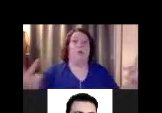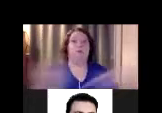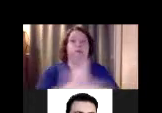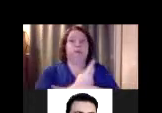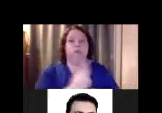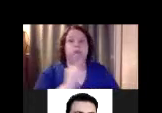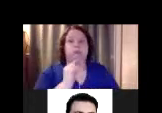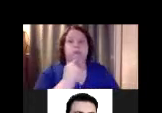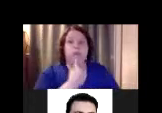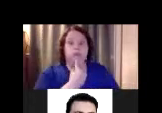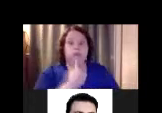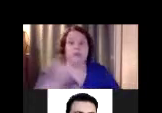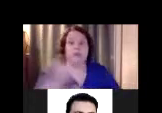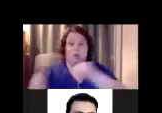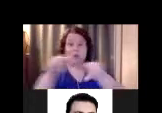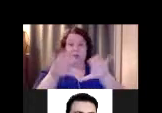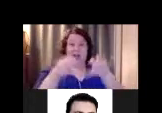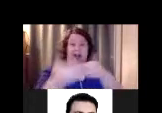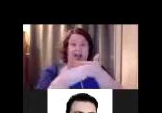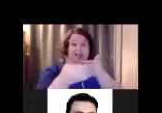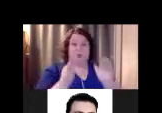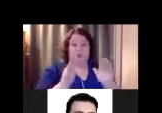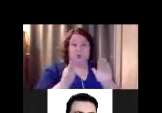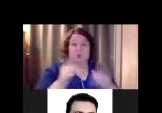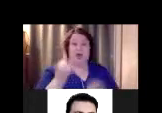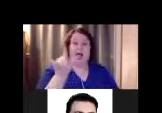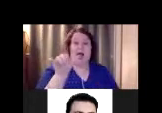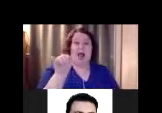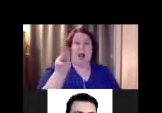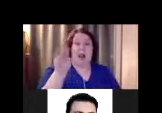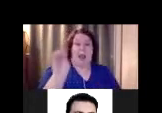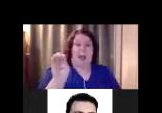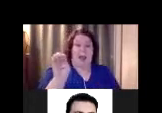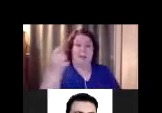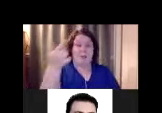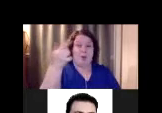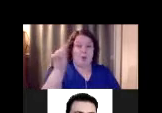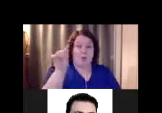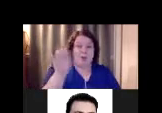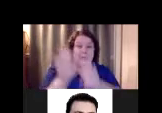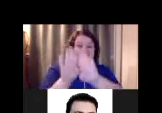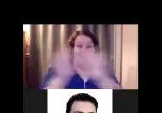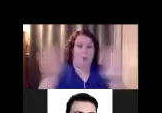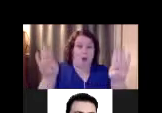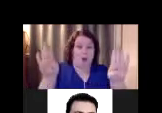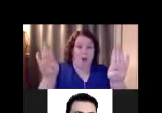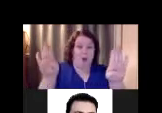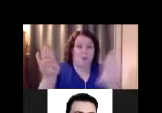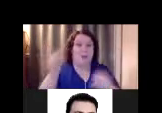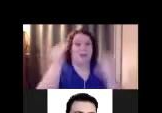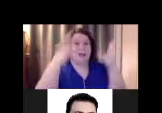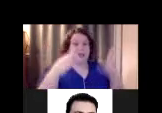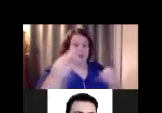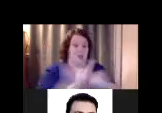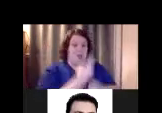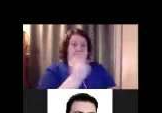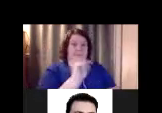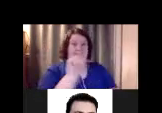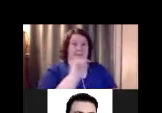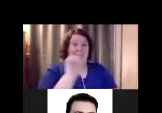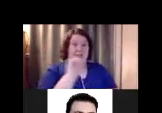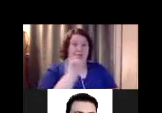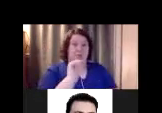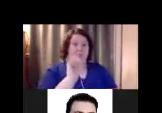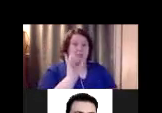to a classroom with like lime green walls and teachers have to use bathrooms that sort of degrade their humanity,